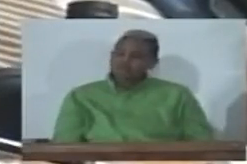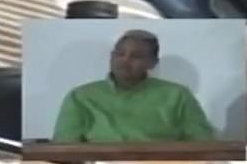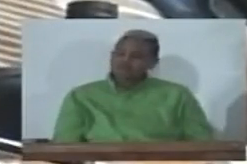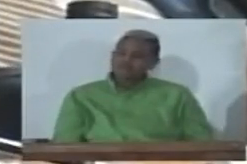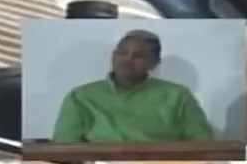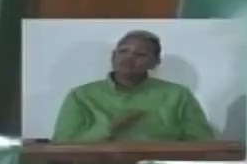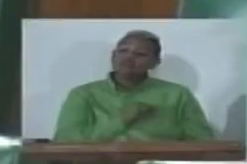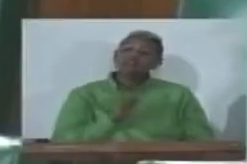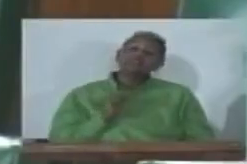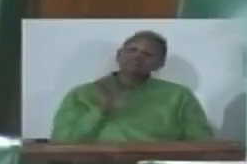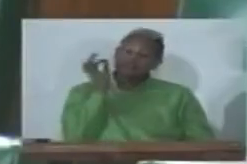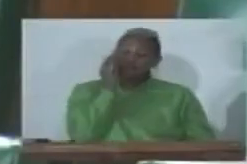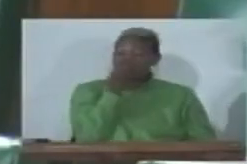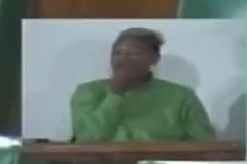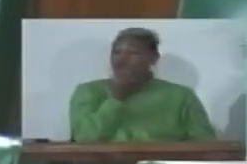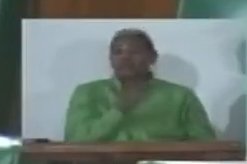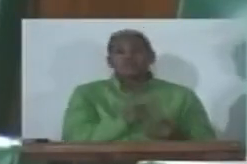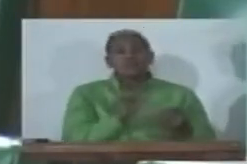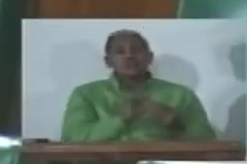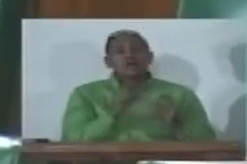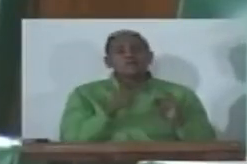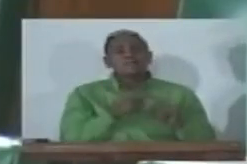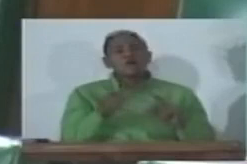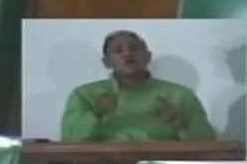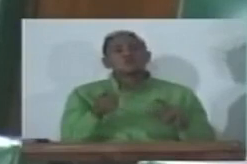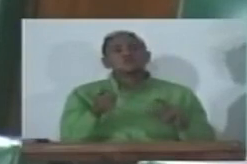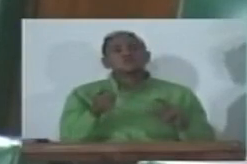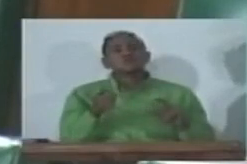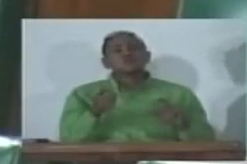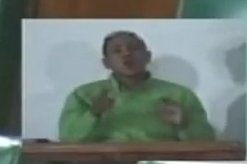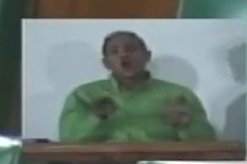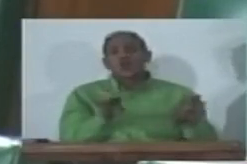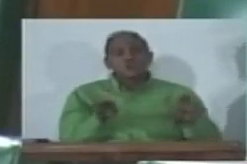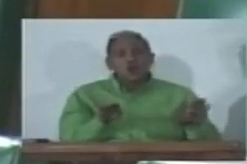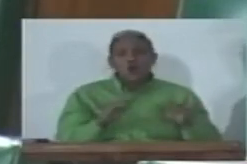Morris, you spoke of the code of conduct,